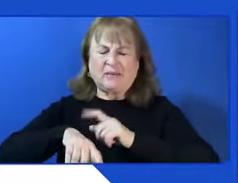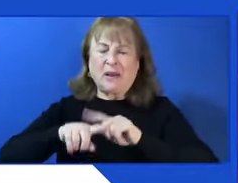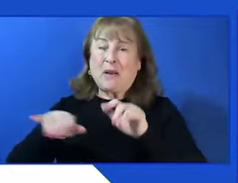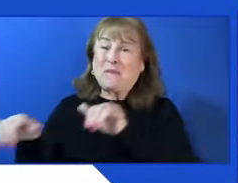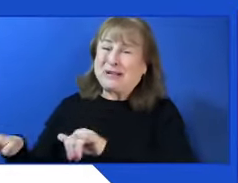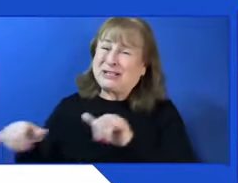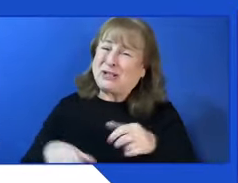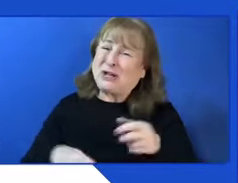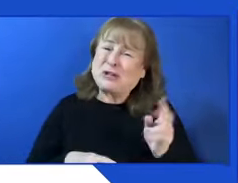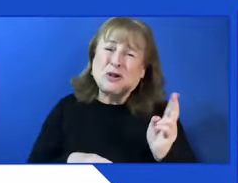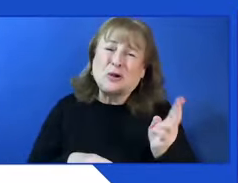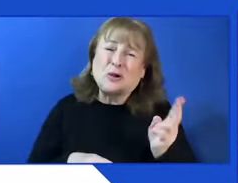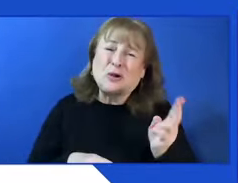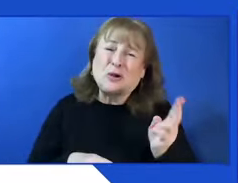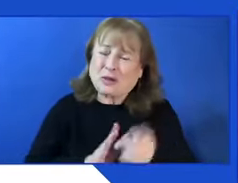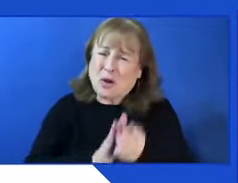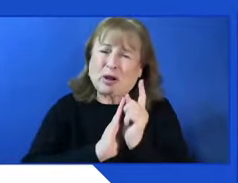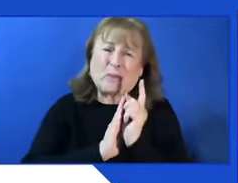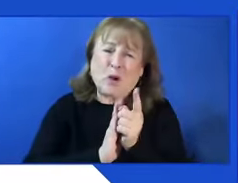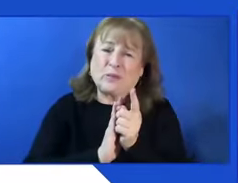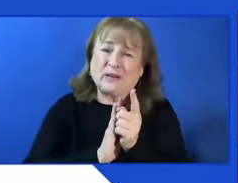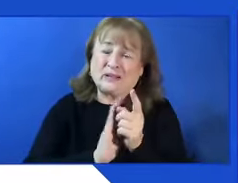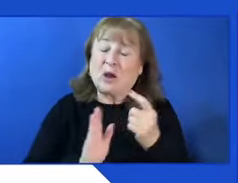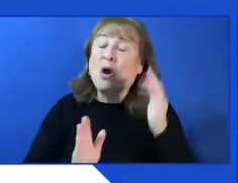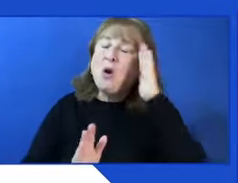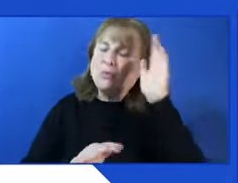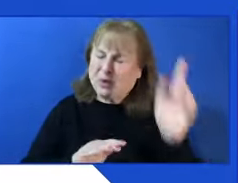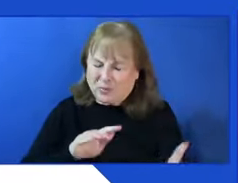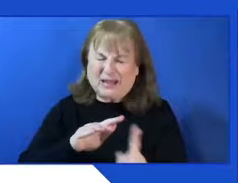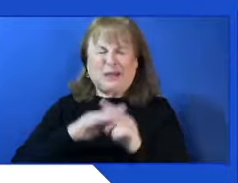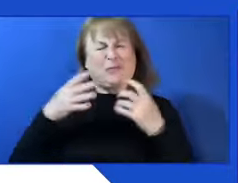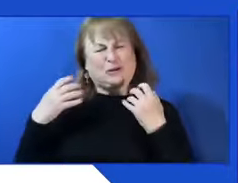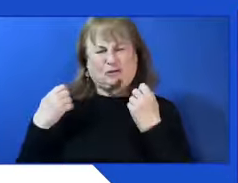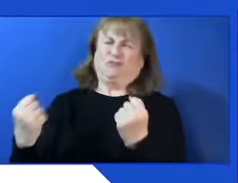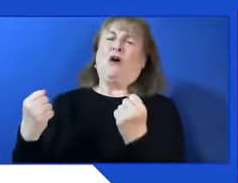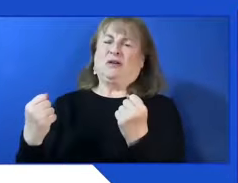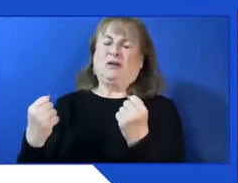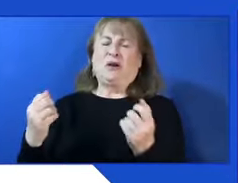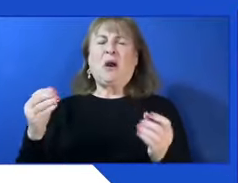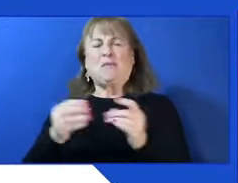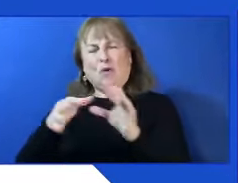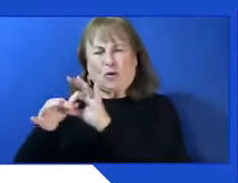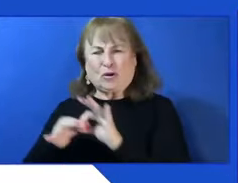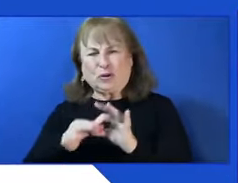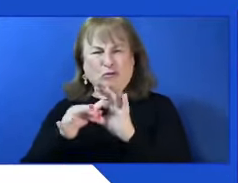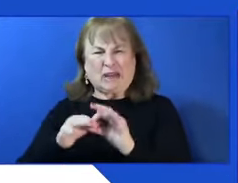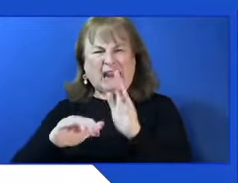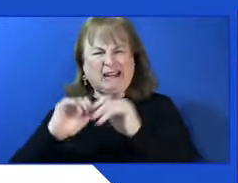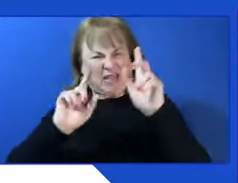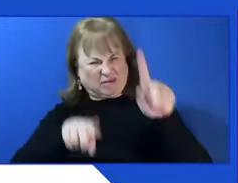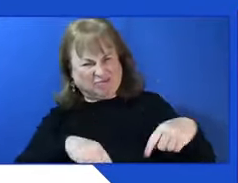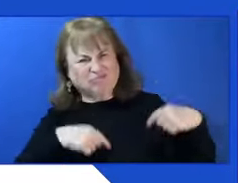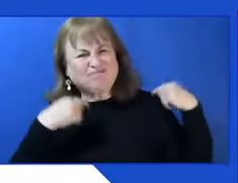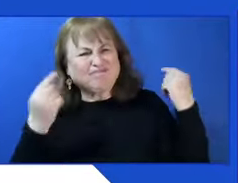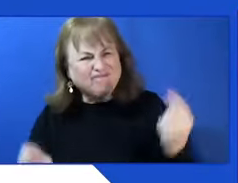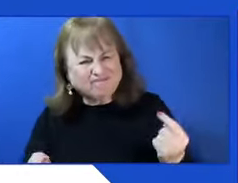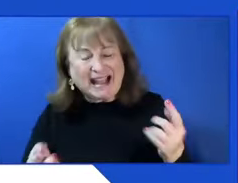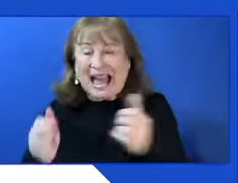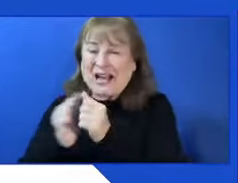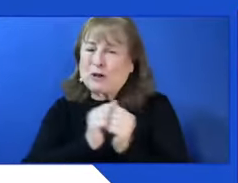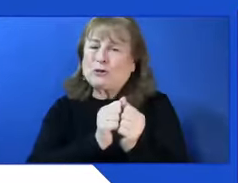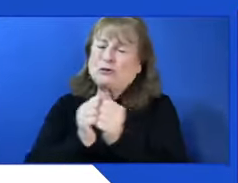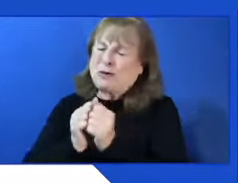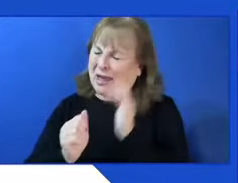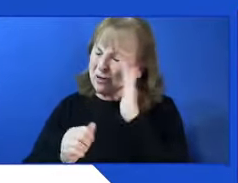historic moment. We will emerge stronger, more united than ever before, and together we will